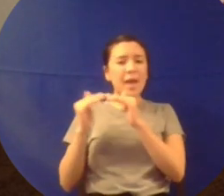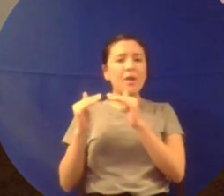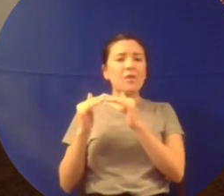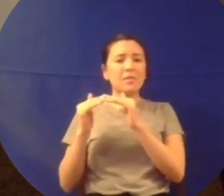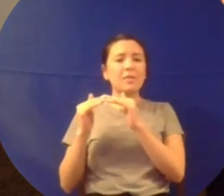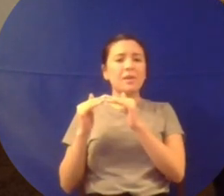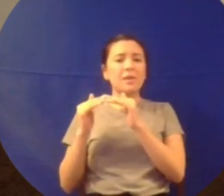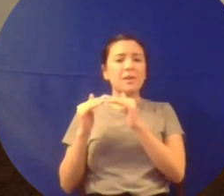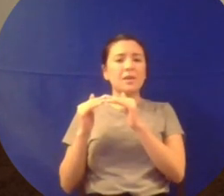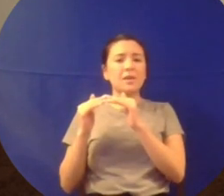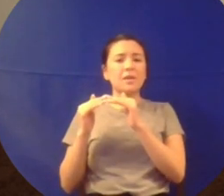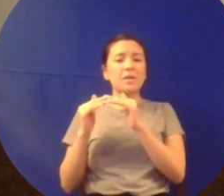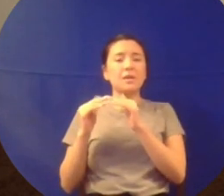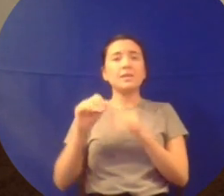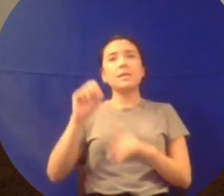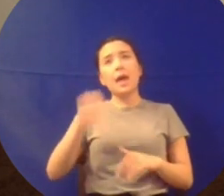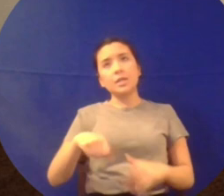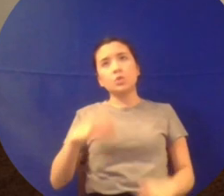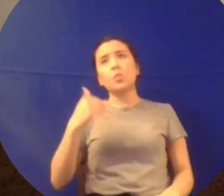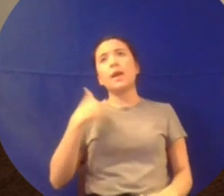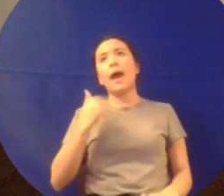Oh, we have our faults,